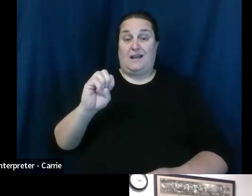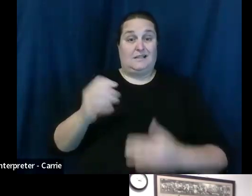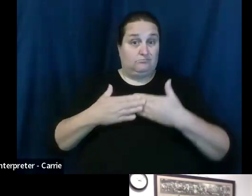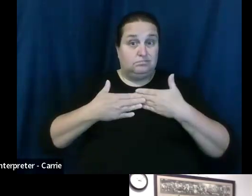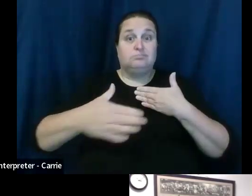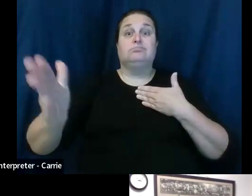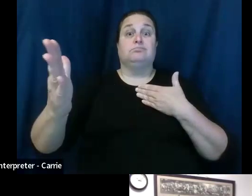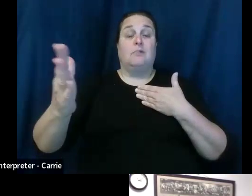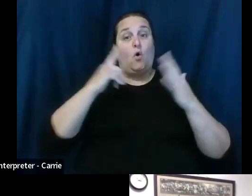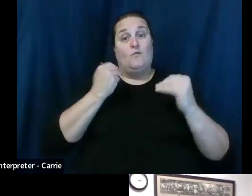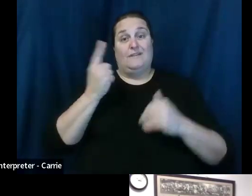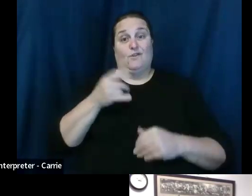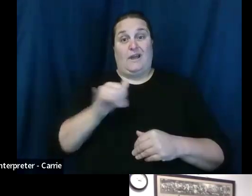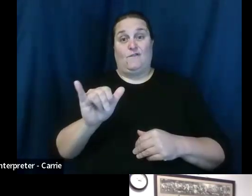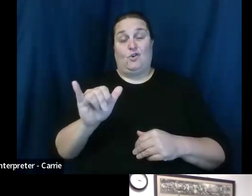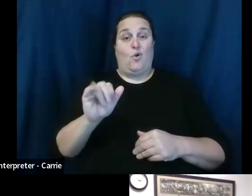hopefully forever.